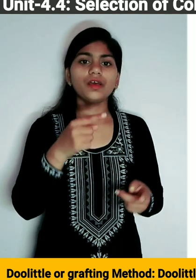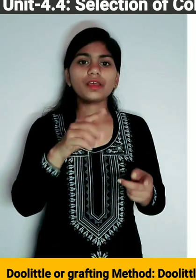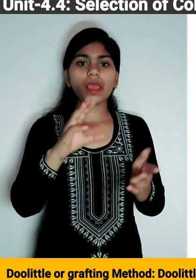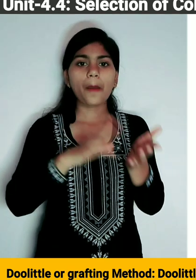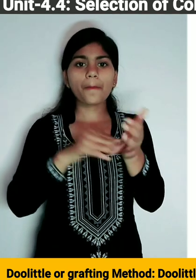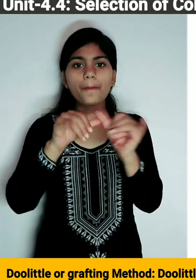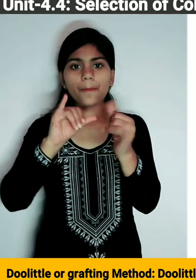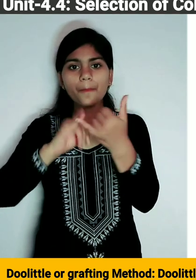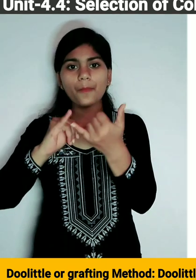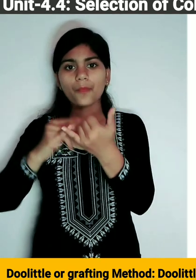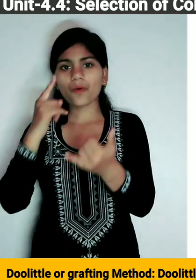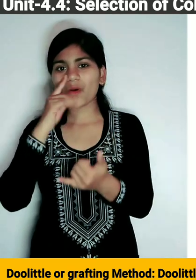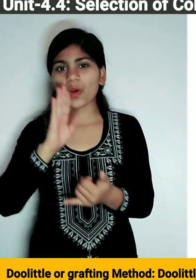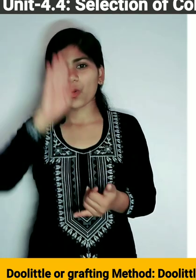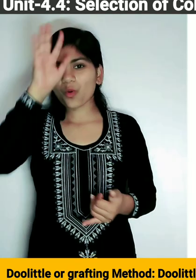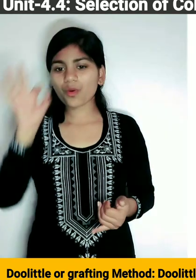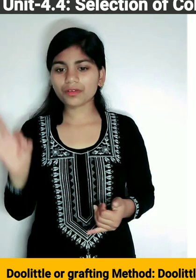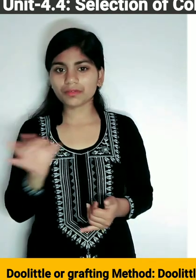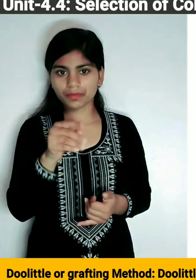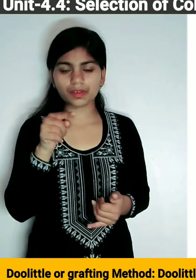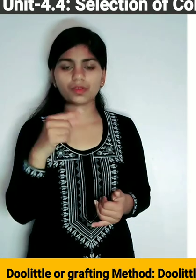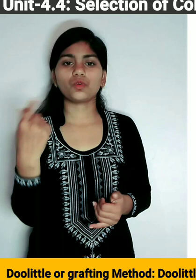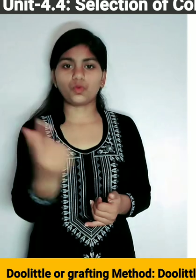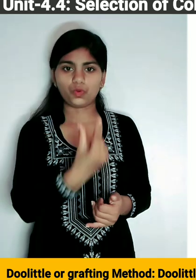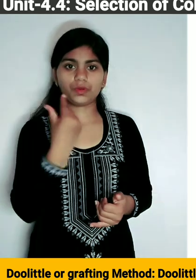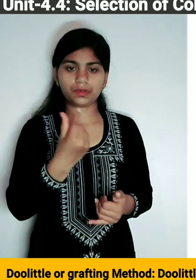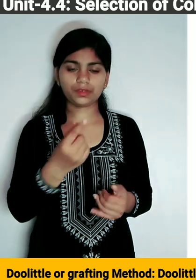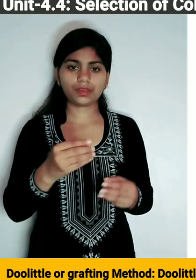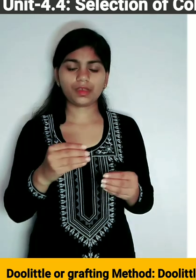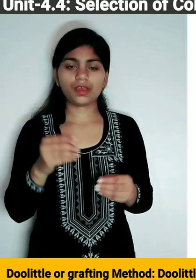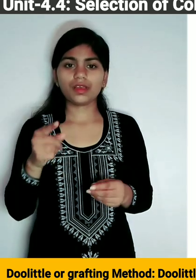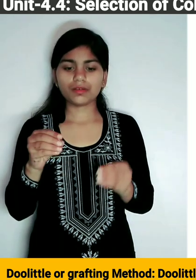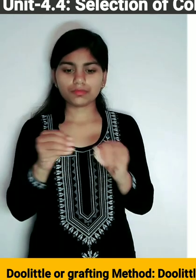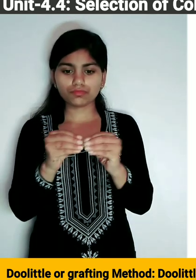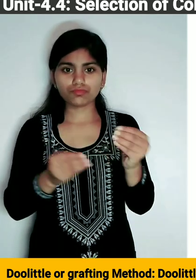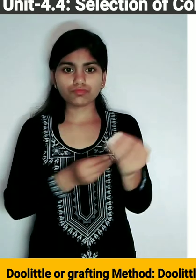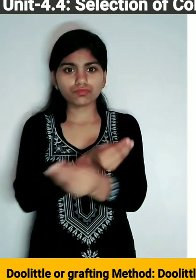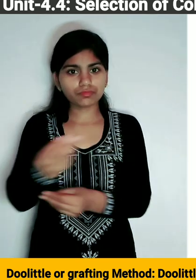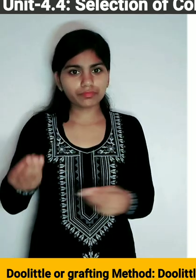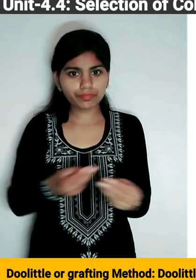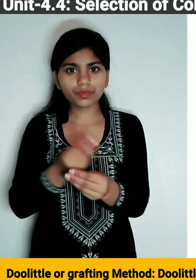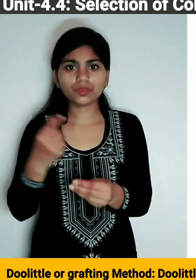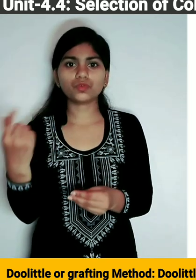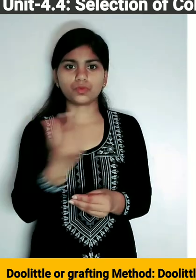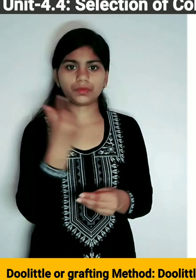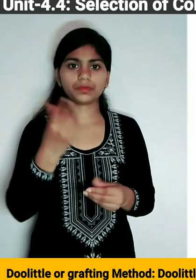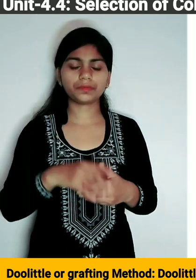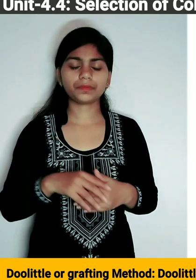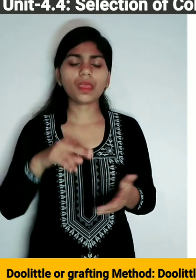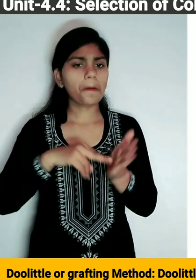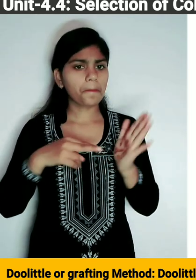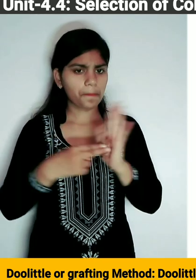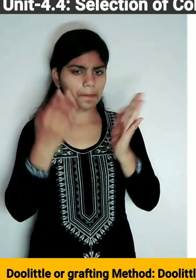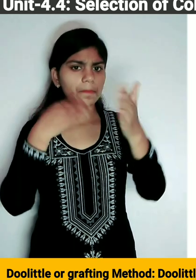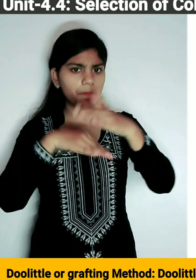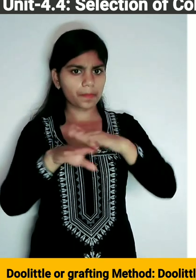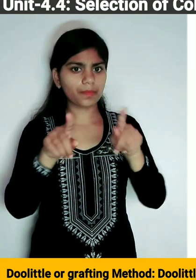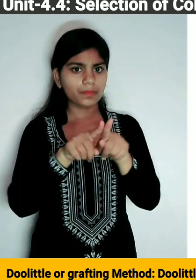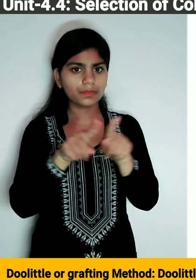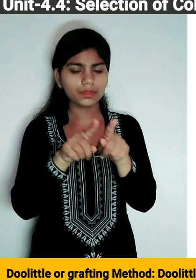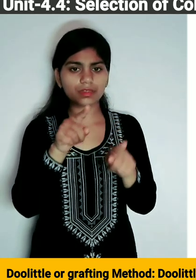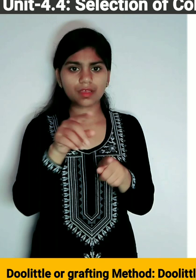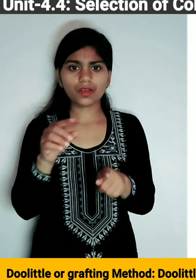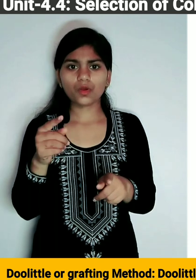bees by the commercial queen breeders. In this method, the artificial